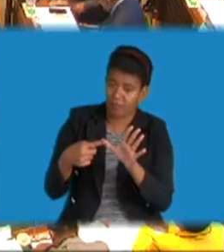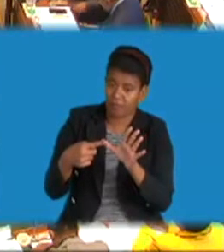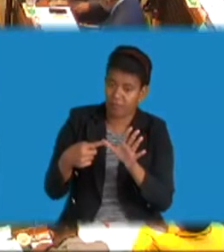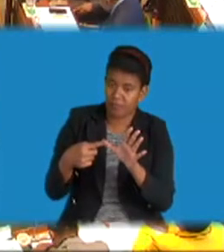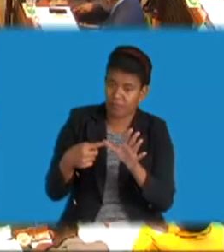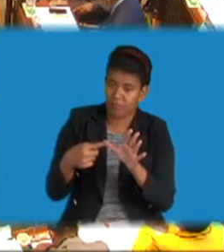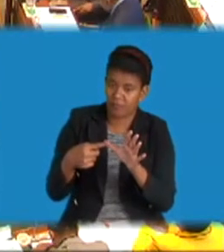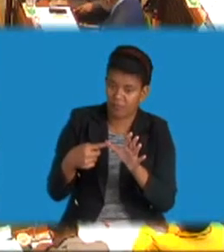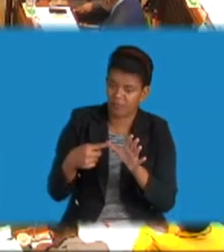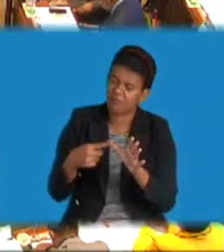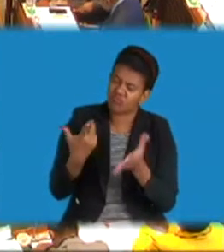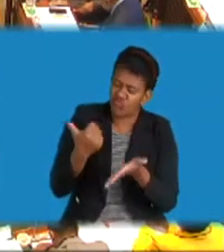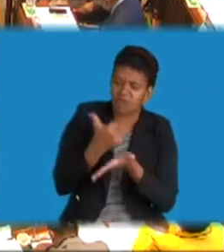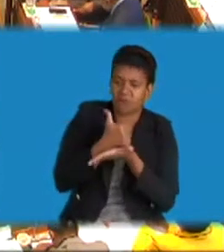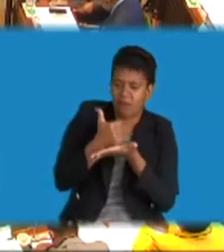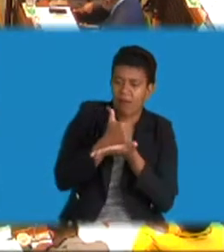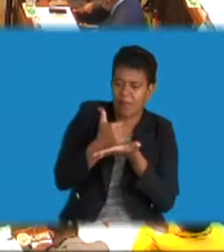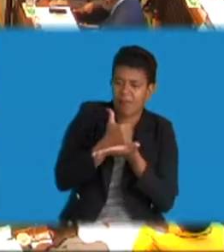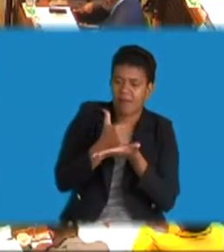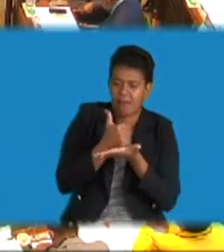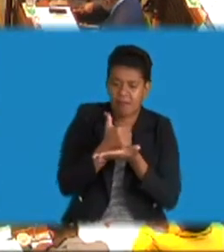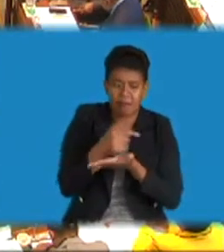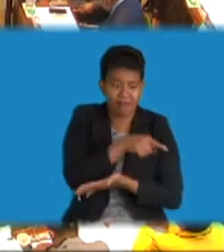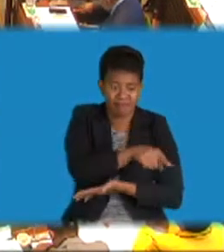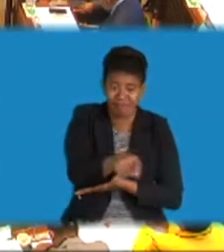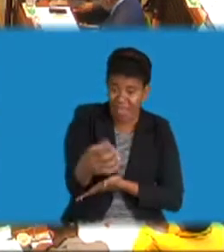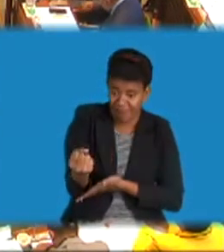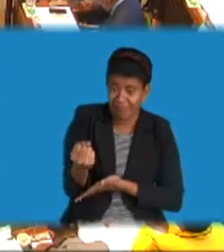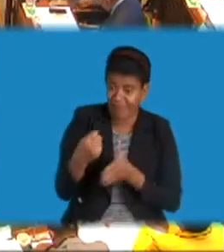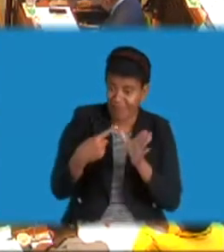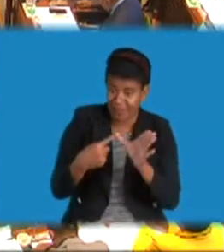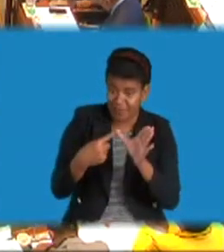nature. Will be provided. Thank you.